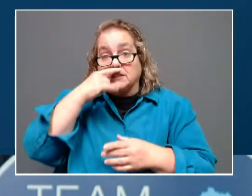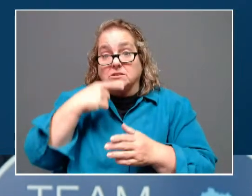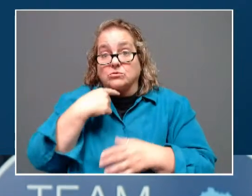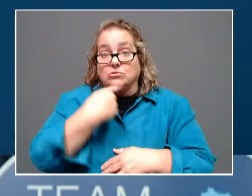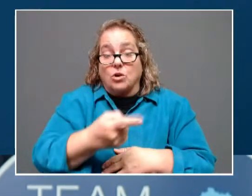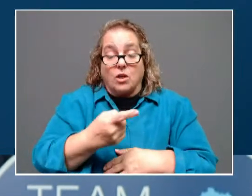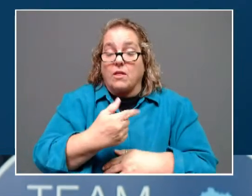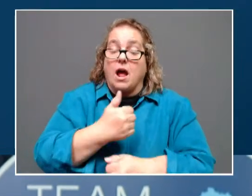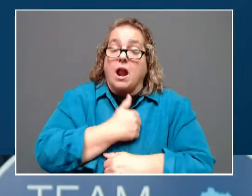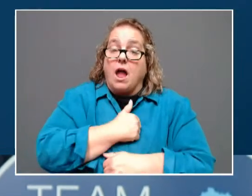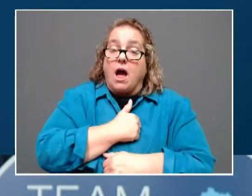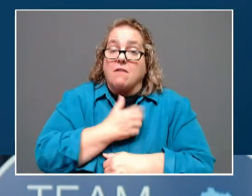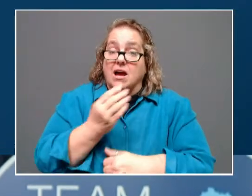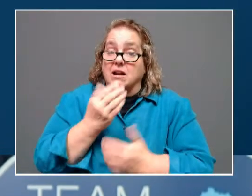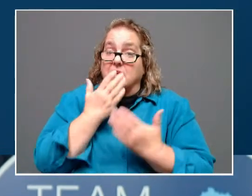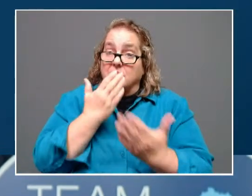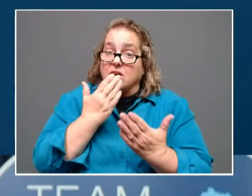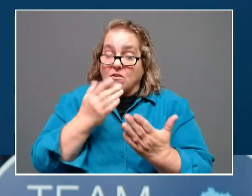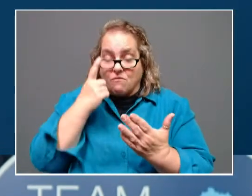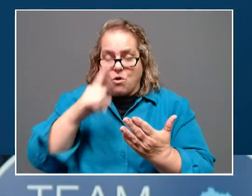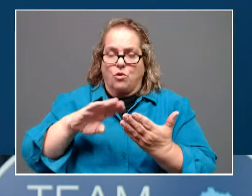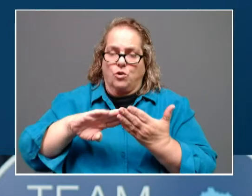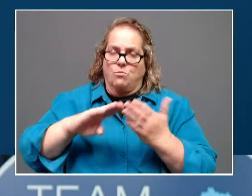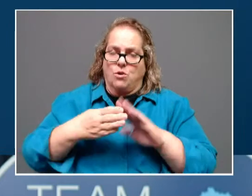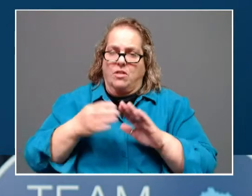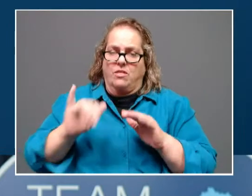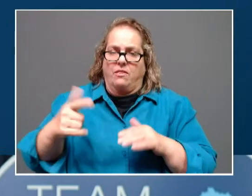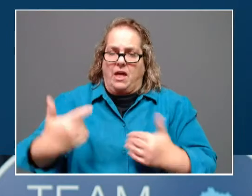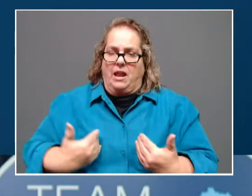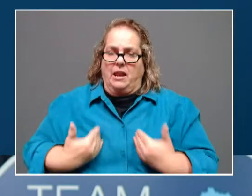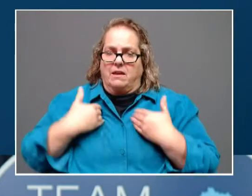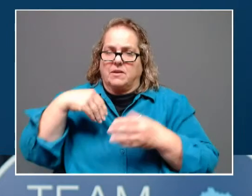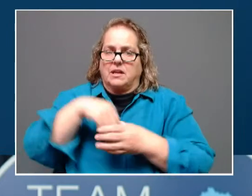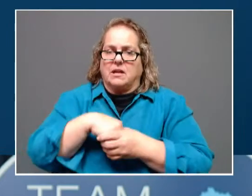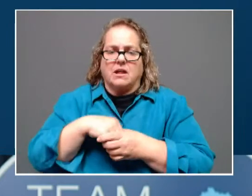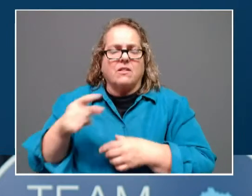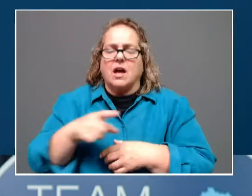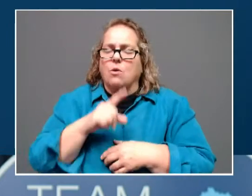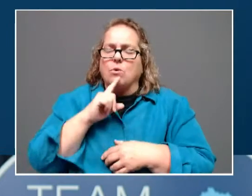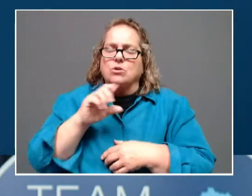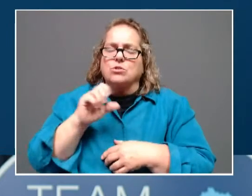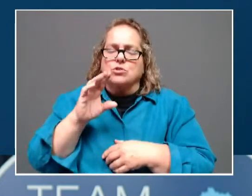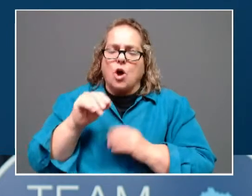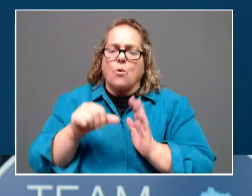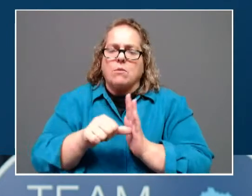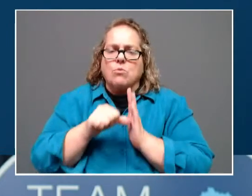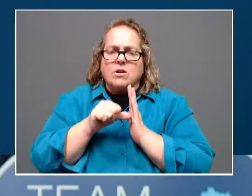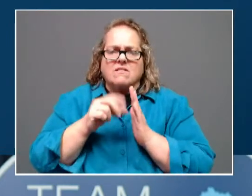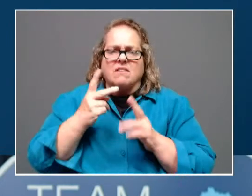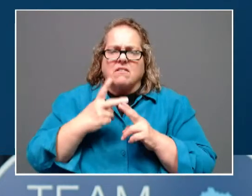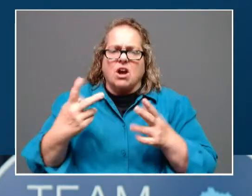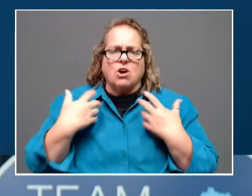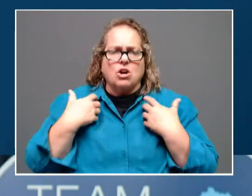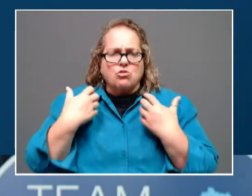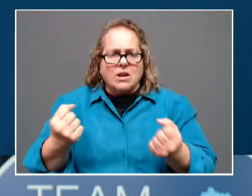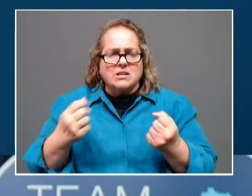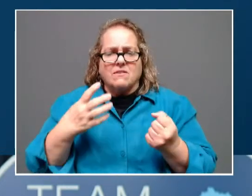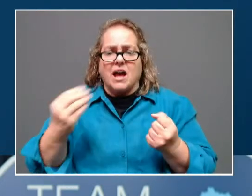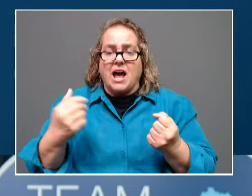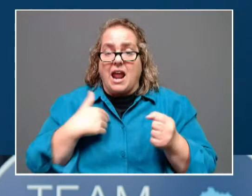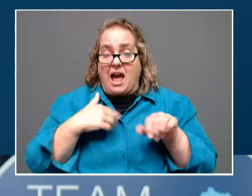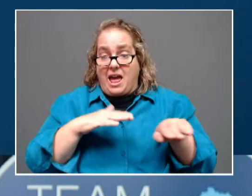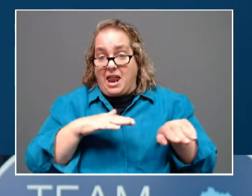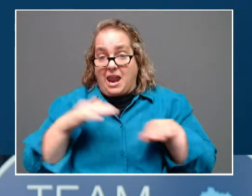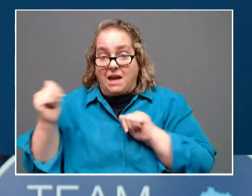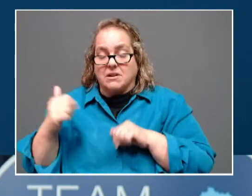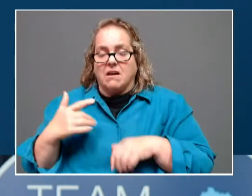for the community in which they live. They were so impressive and courageous, and I left